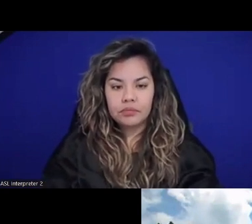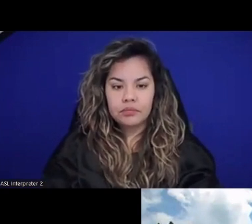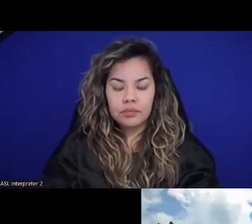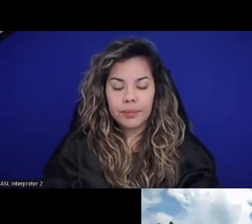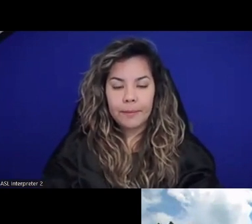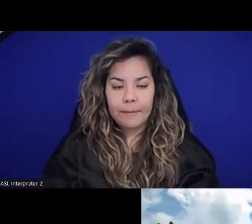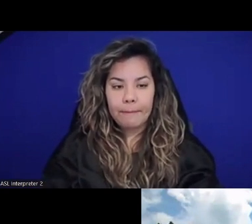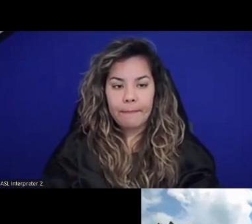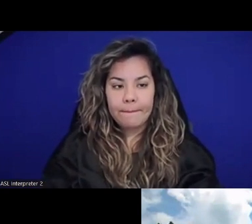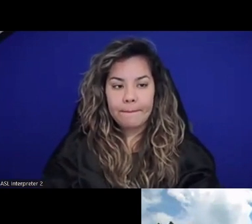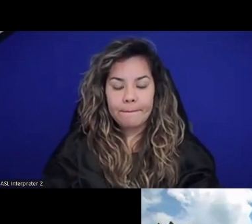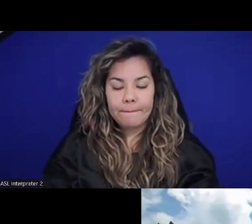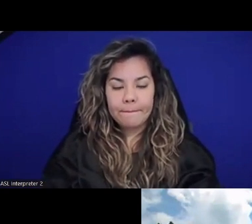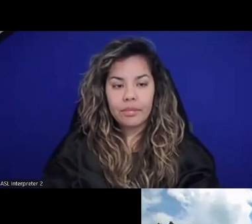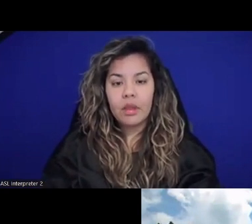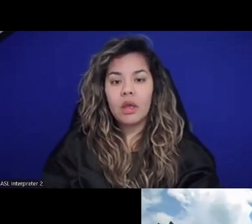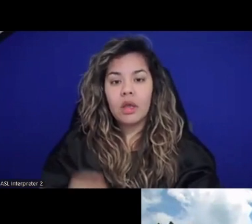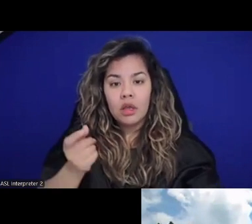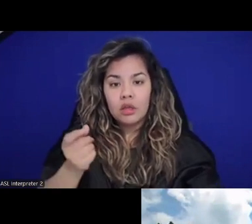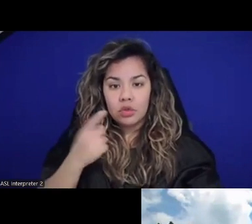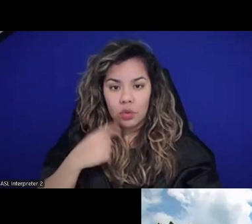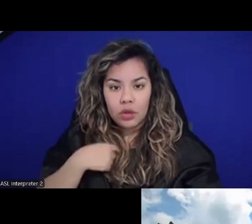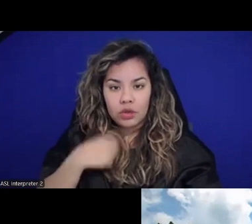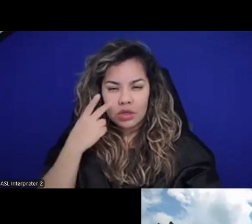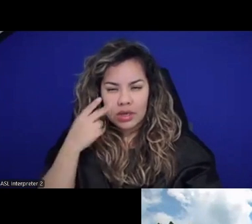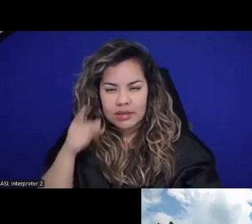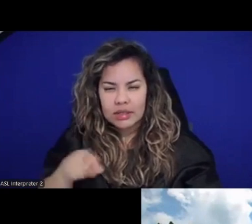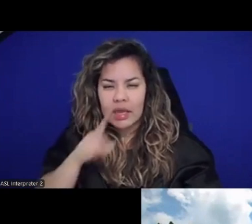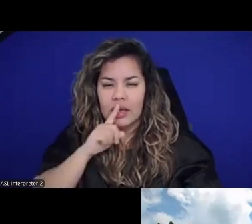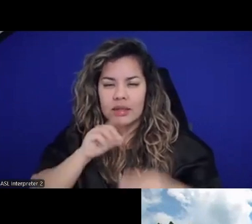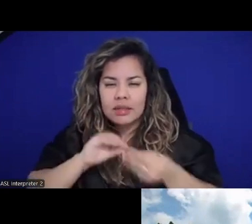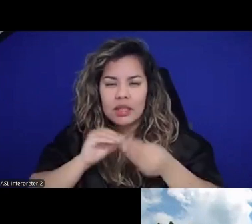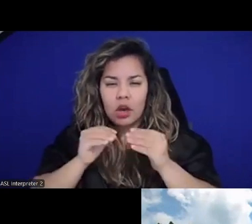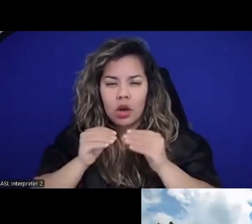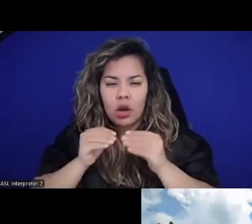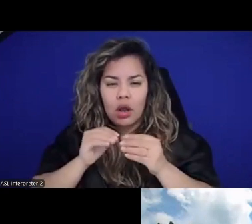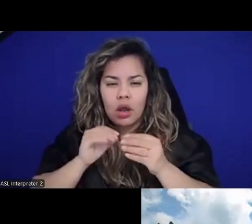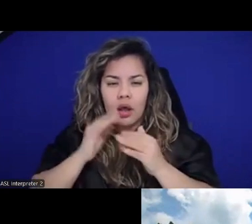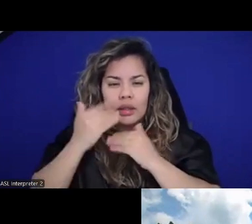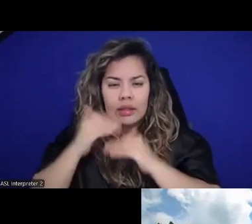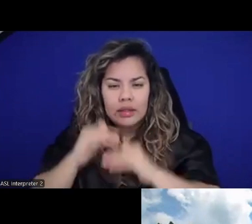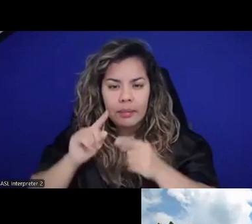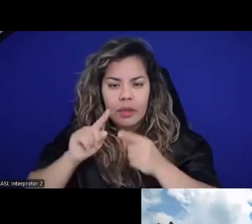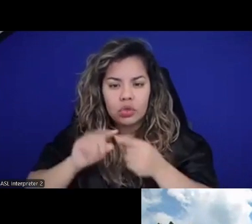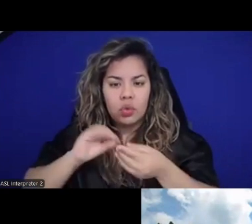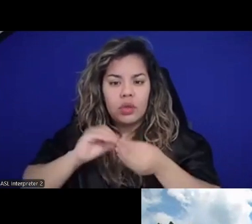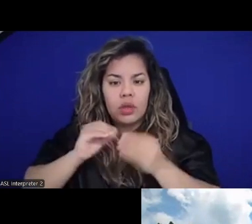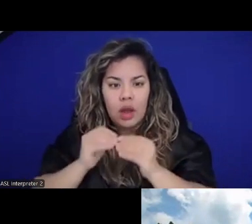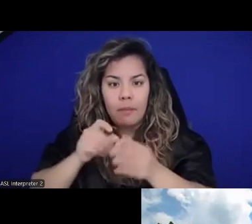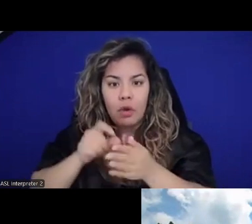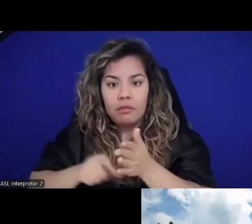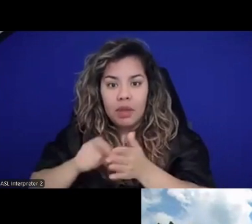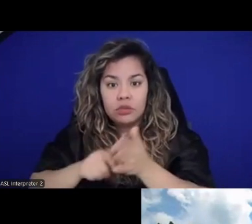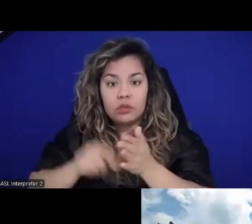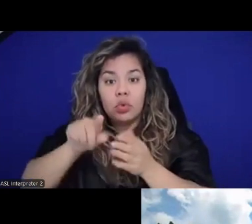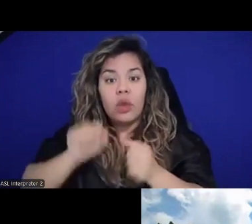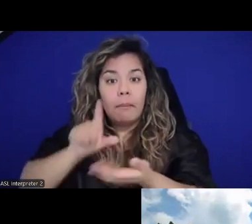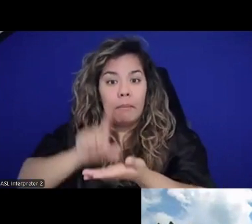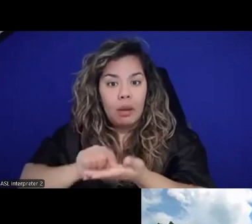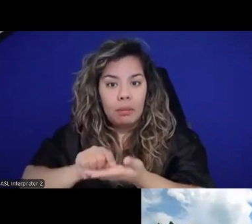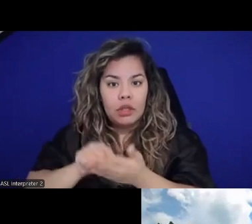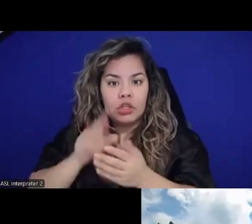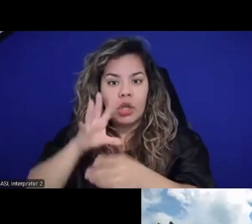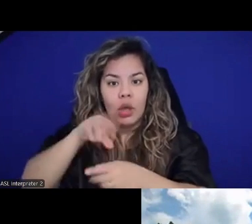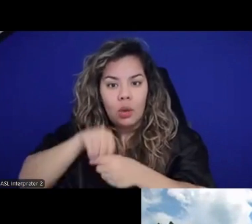So the question I got was, is there a limit to the number of manuscripts you can publish per year? As 4%